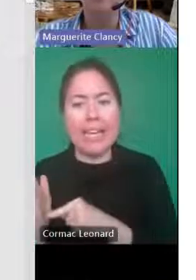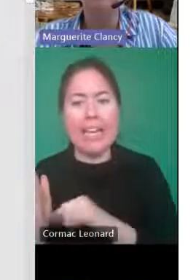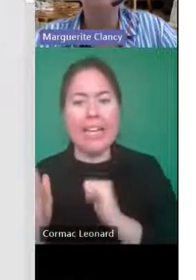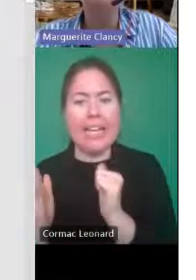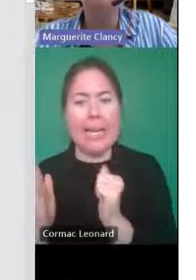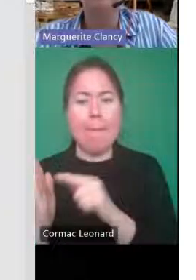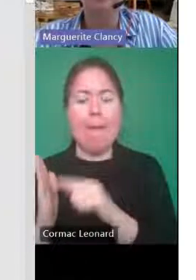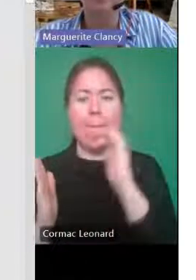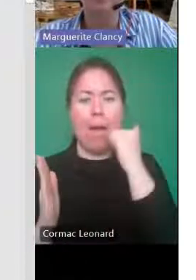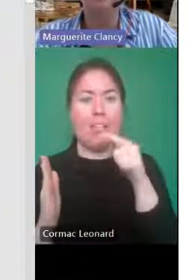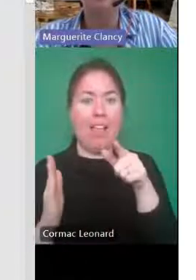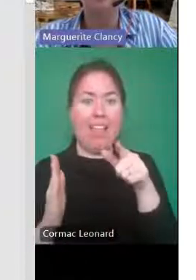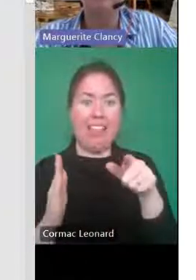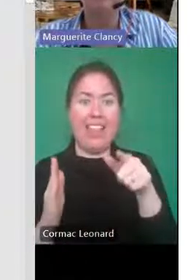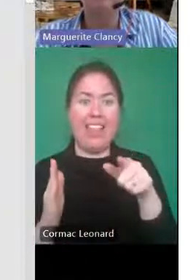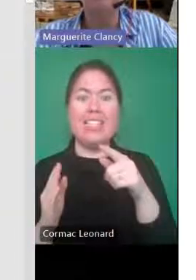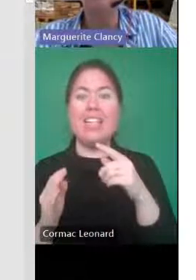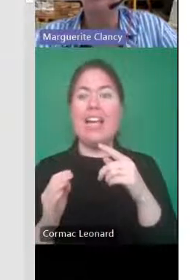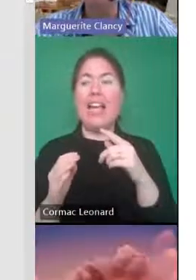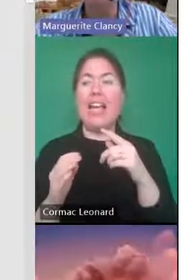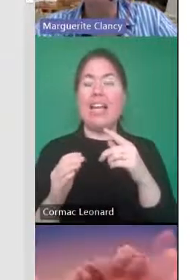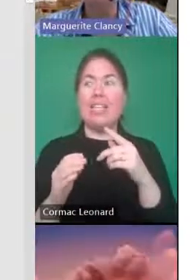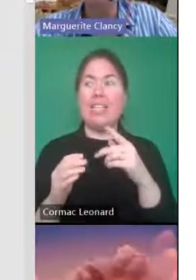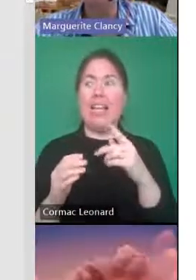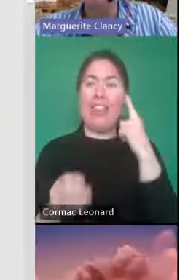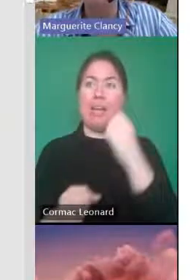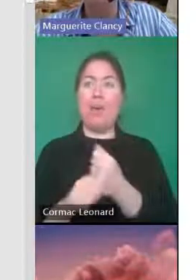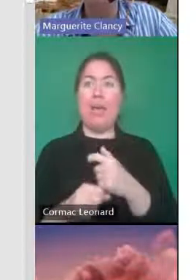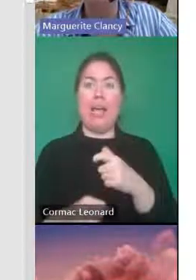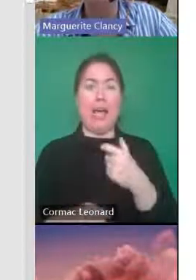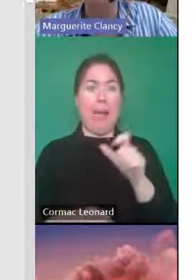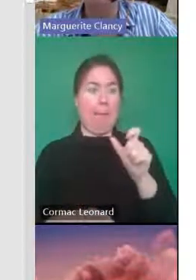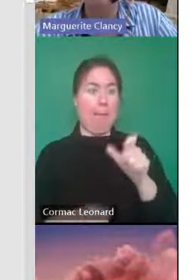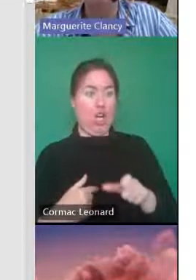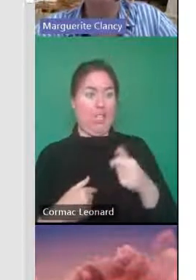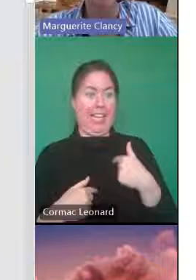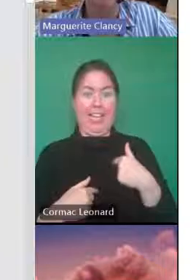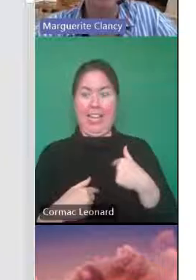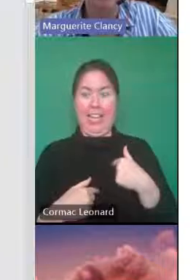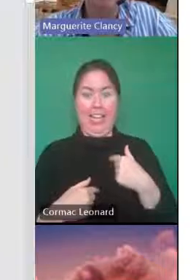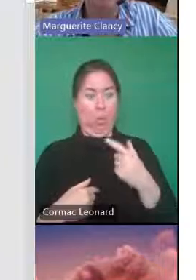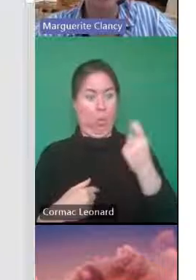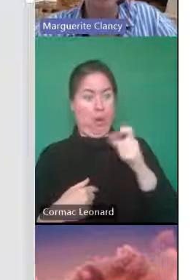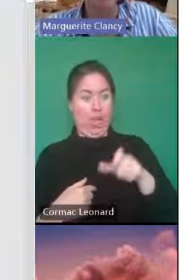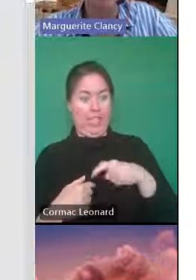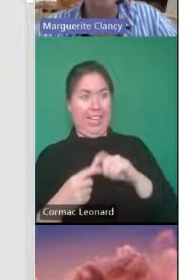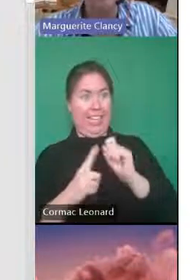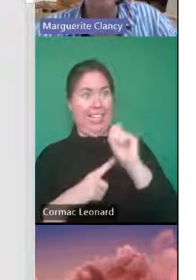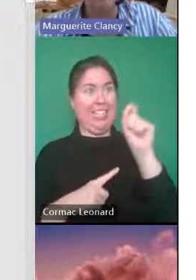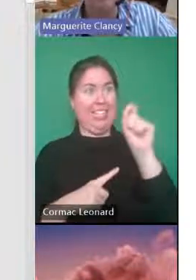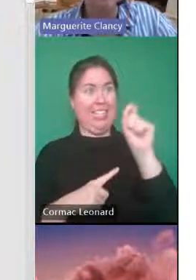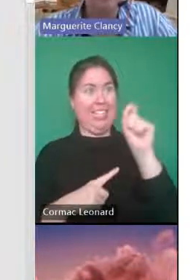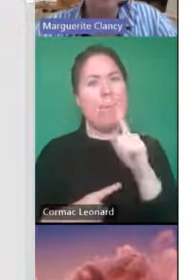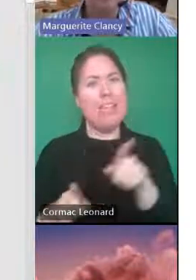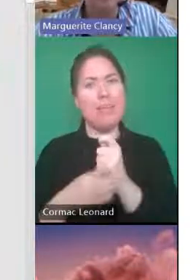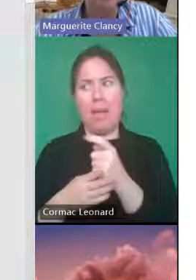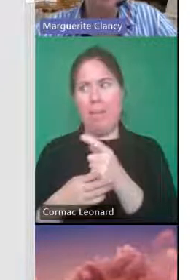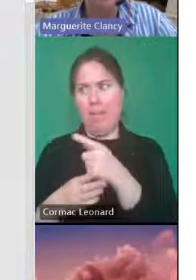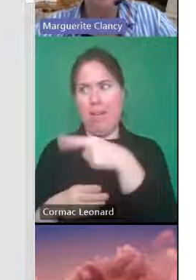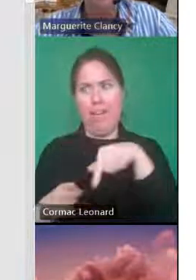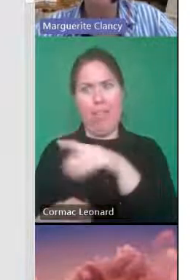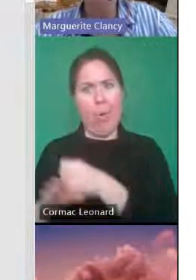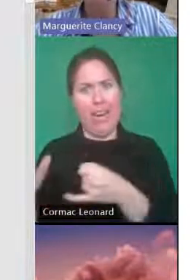on an individual making a referral in, but obviously as a collective unit you may need to have that information centrally